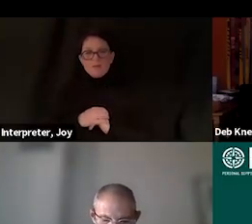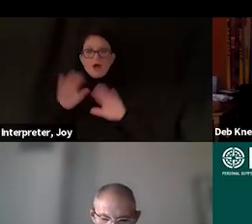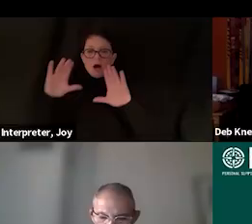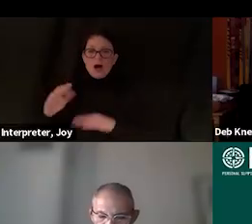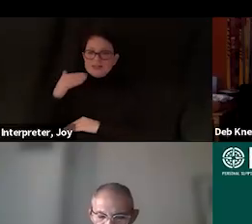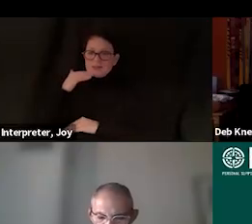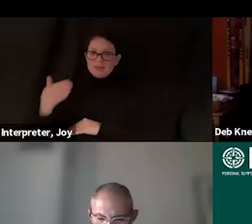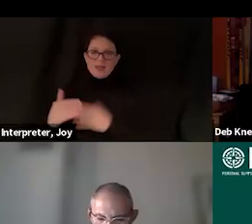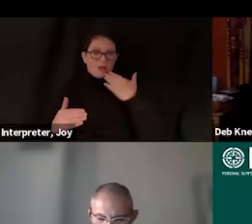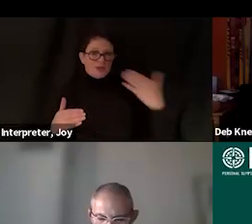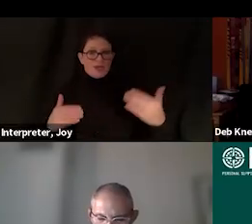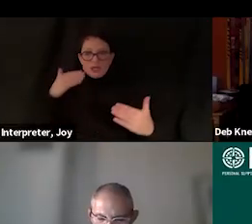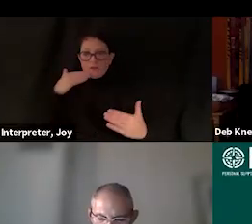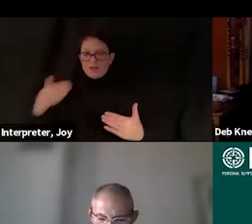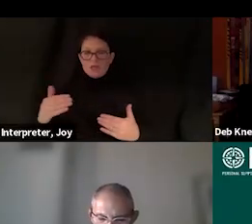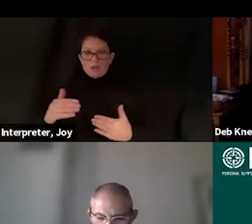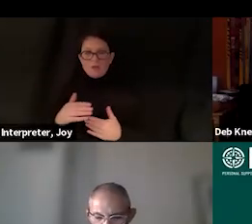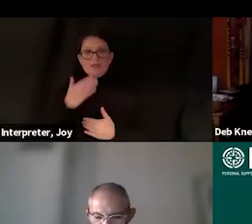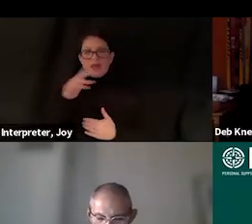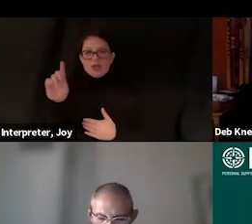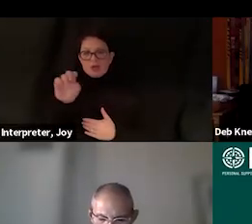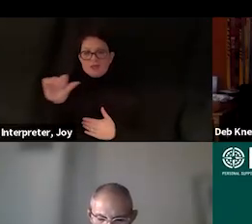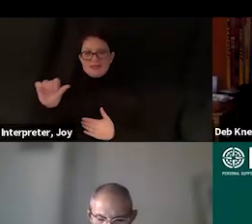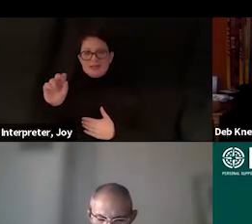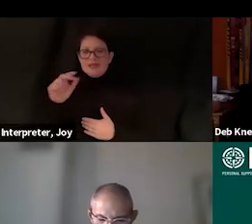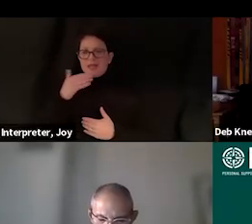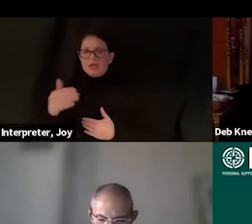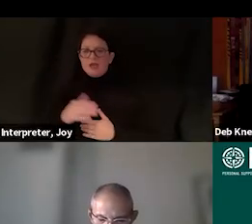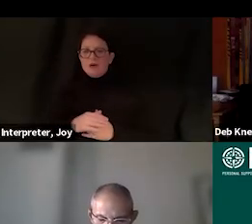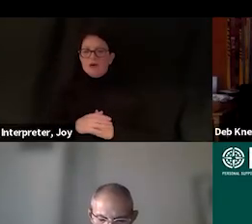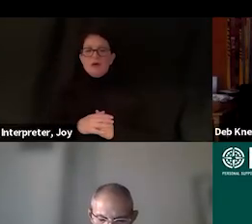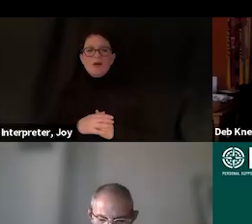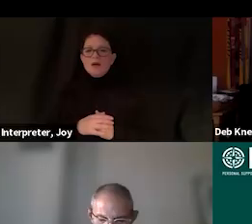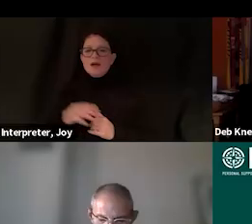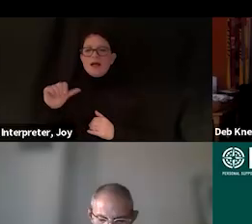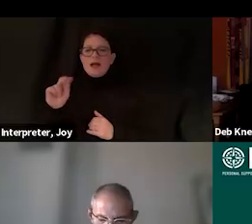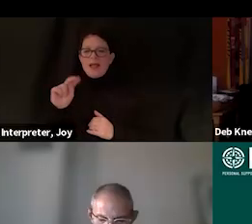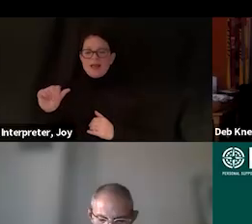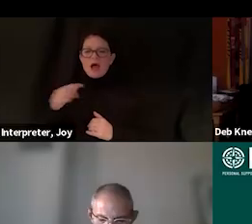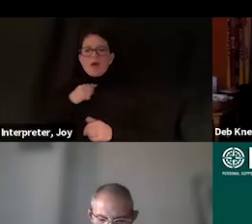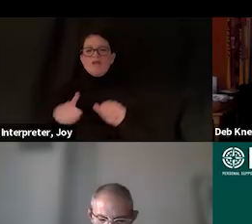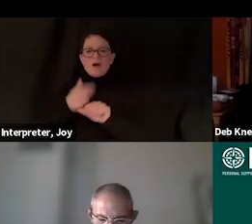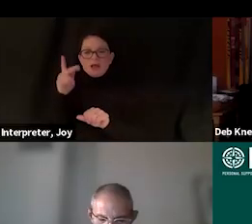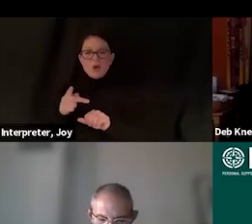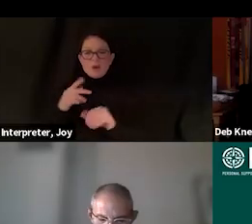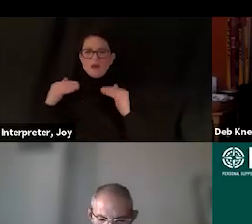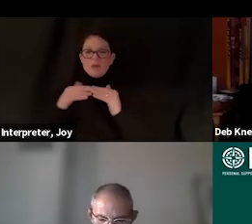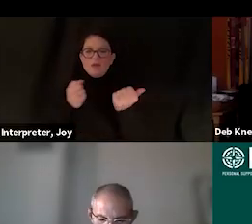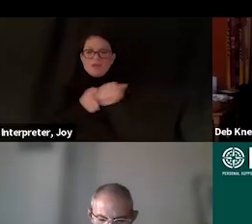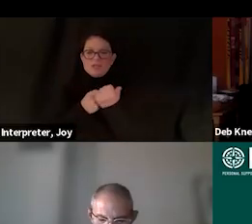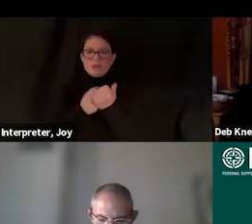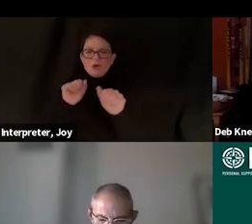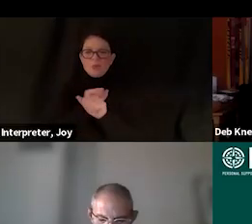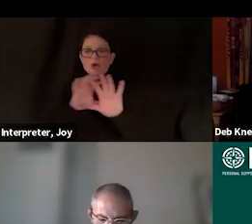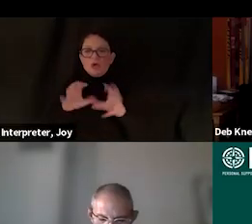Awesome. Thank you. Thanks, Dee. Thank you. You're welcome. Yeah, I wanted to follow up about the peer support work